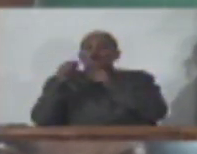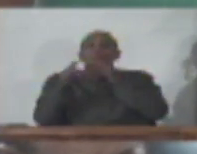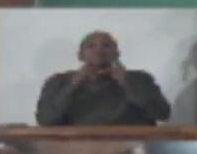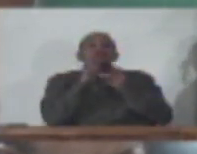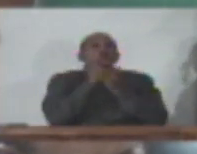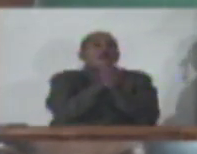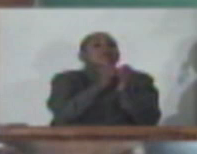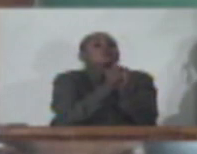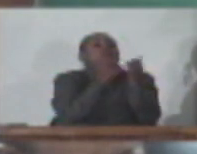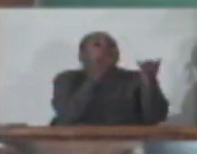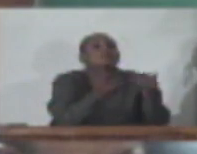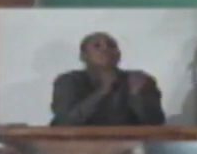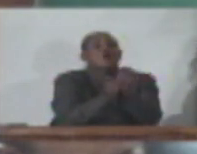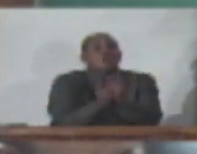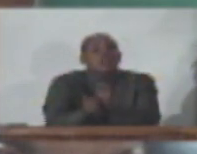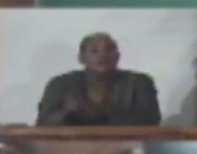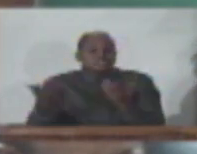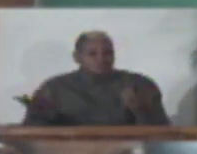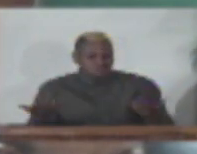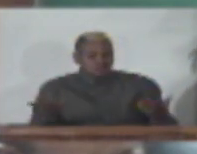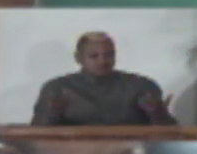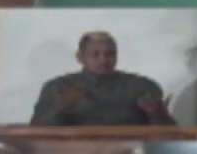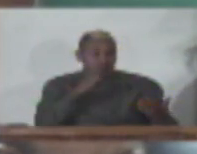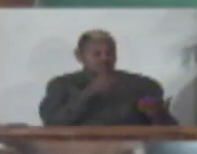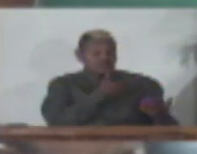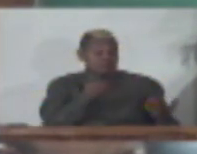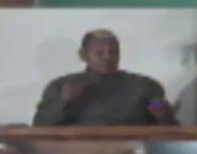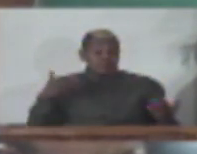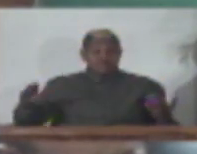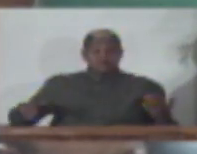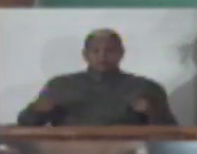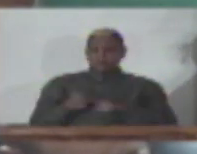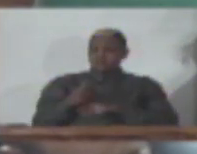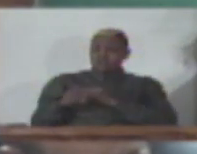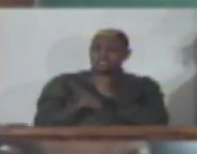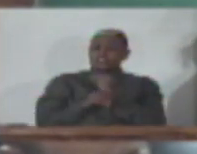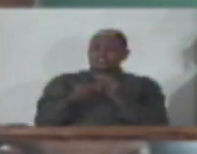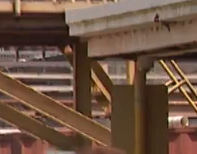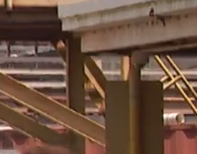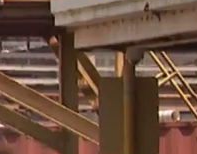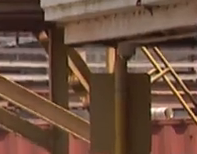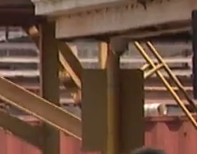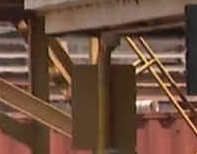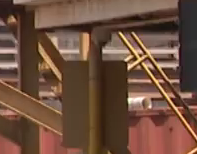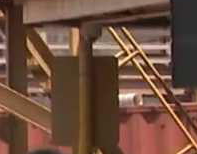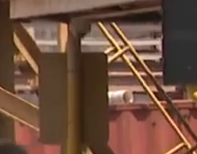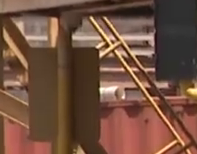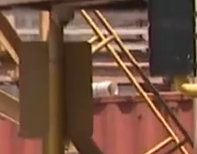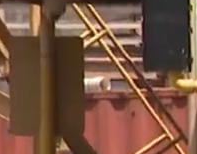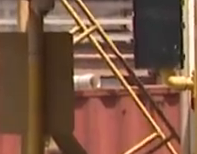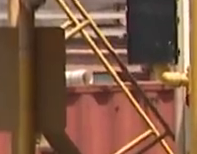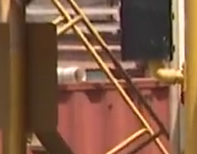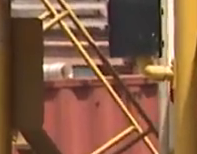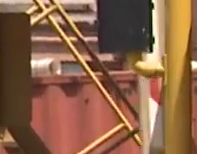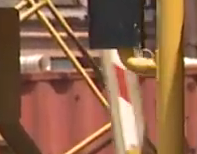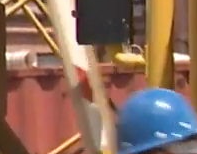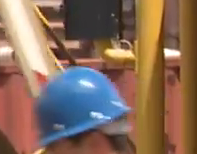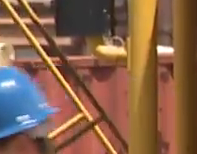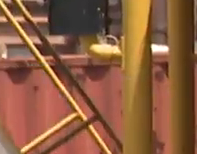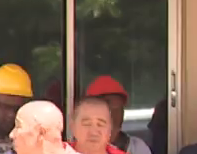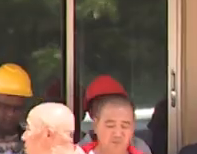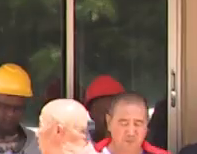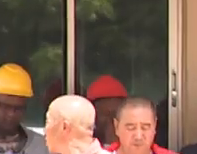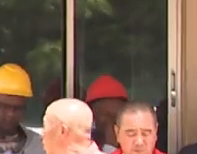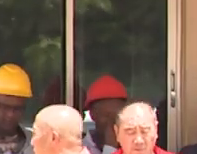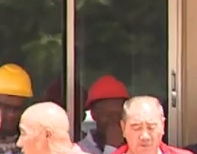with the modernization. Minister Montego was making a statement to Parliament on Tuesday. The GISCO-owned alumina refinery in Nain, St.